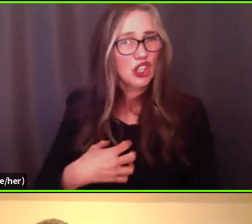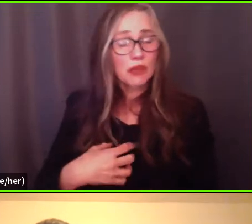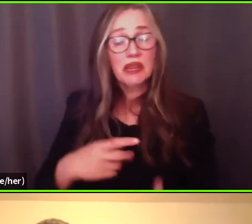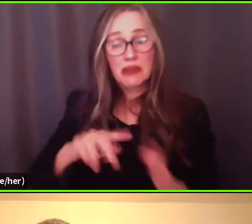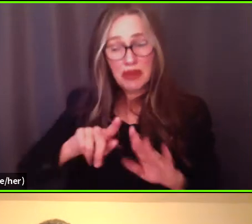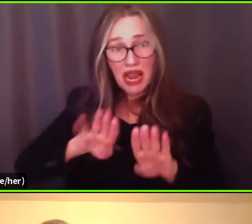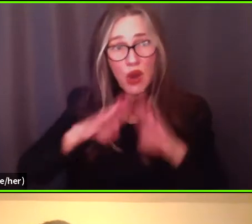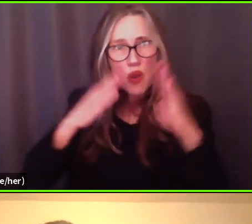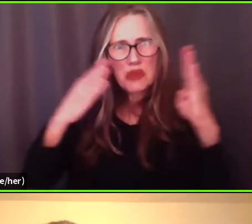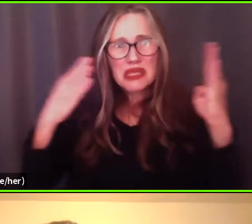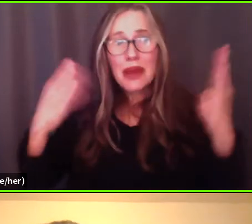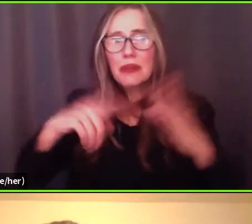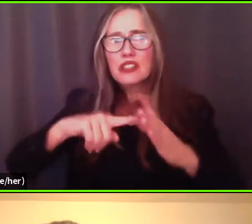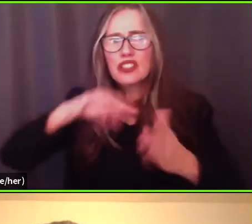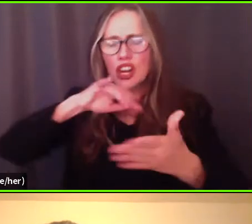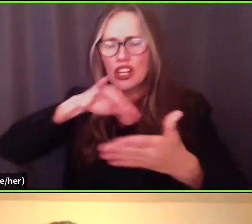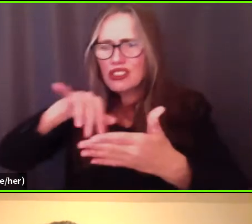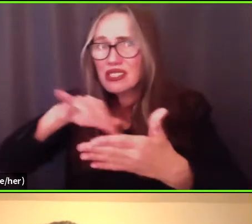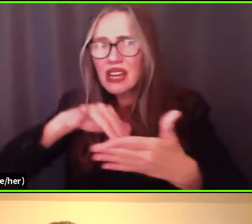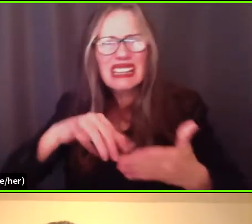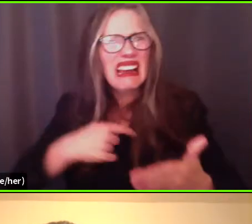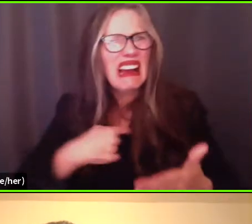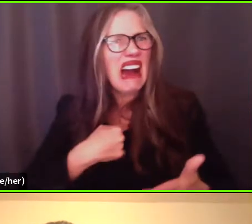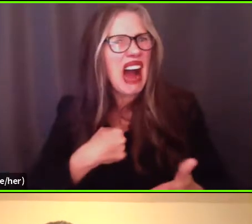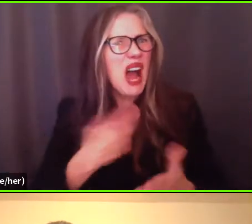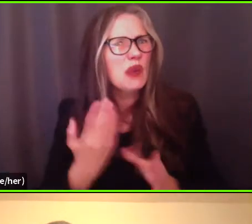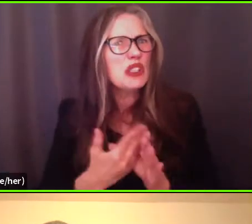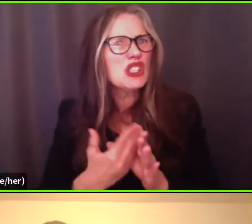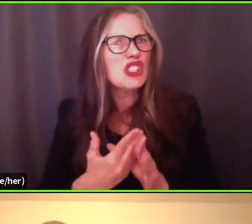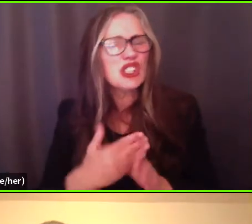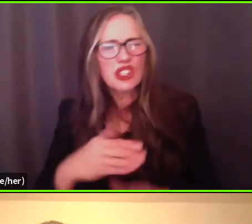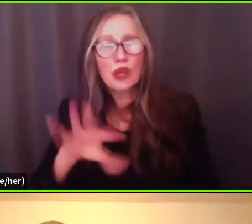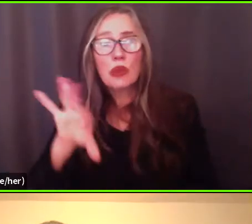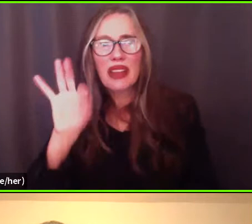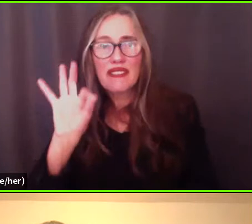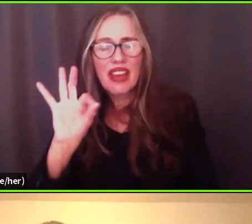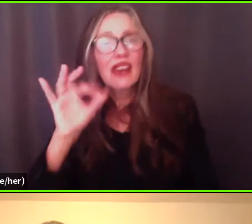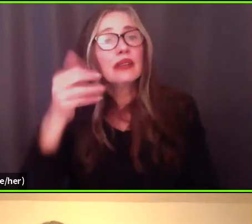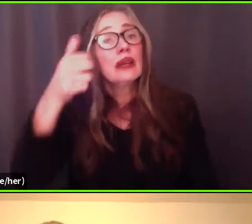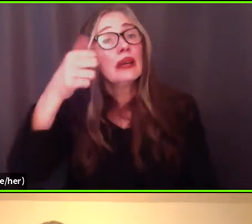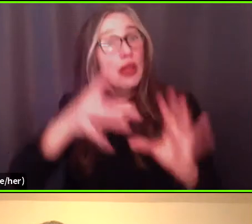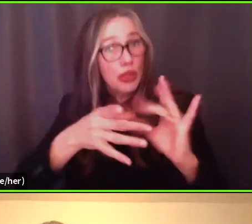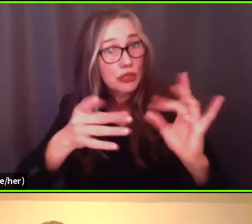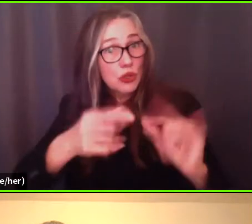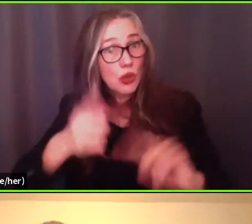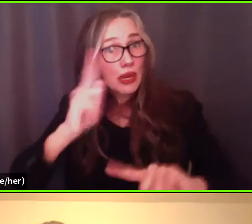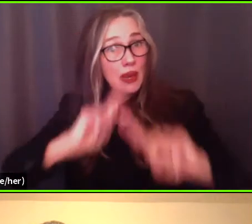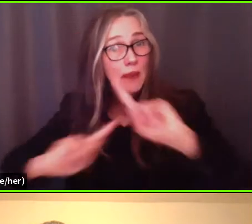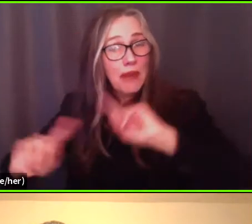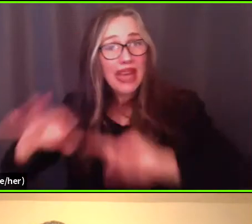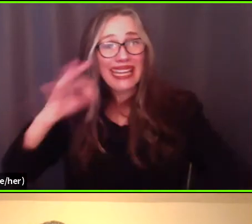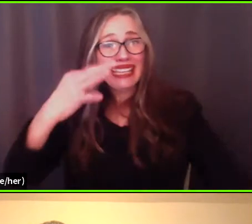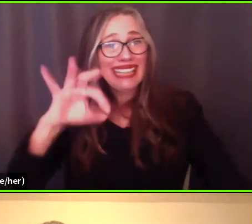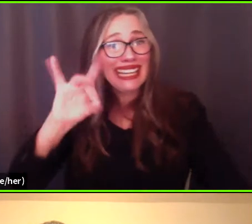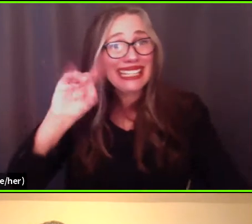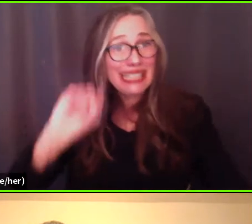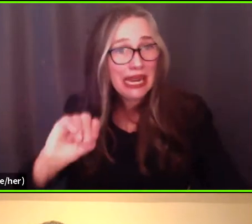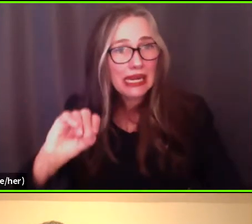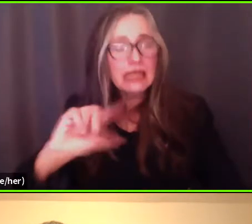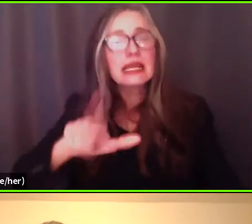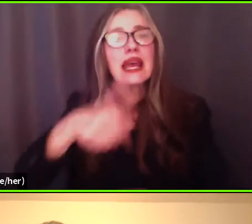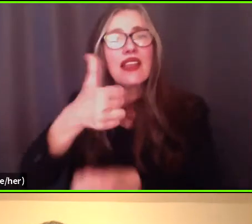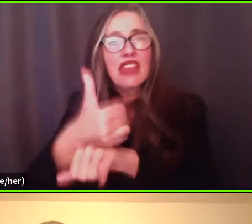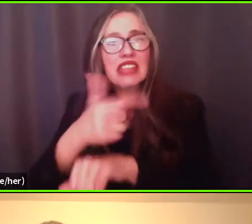um long story short you know back in the 1970s a um a trust that was developed initially developed outside the